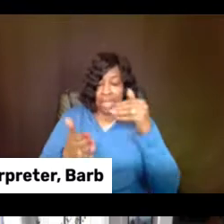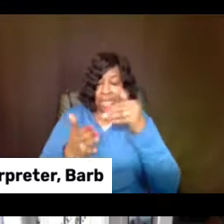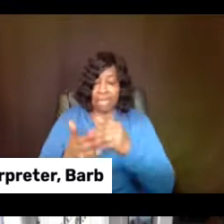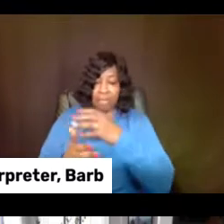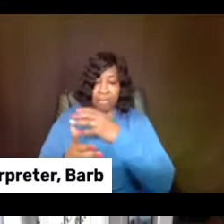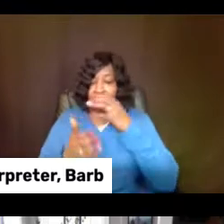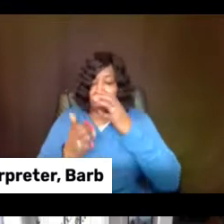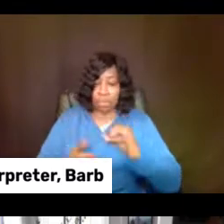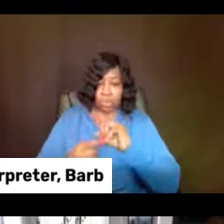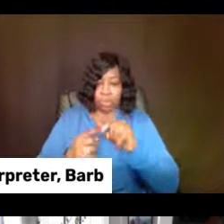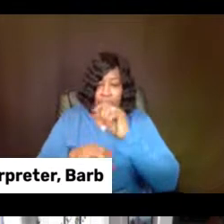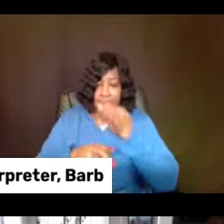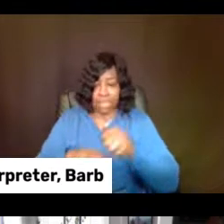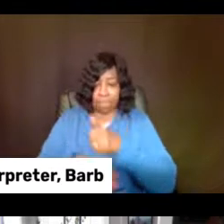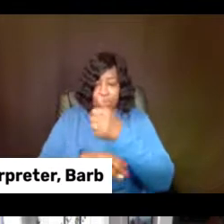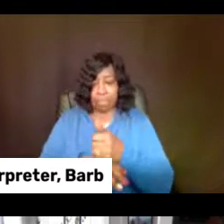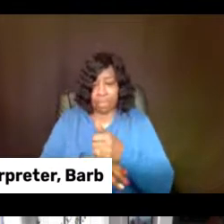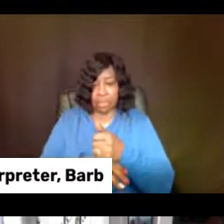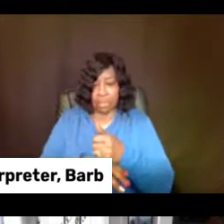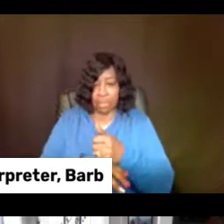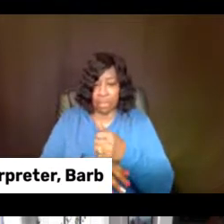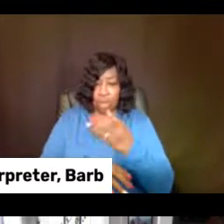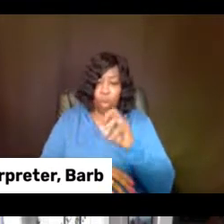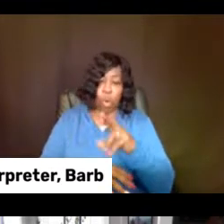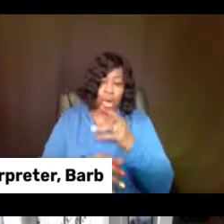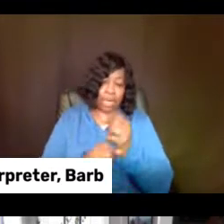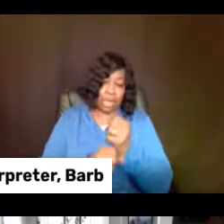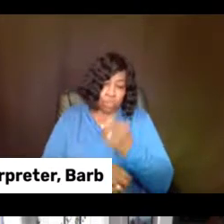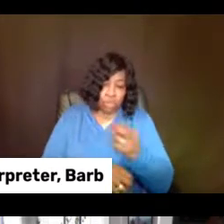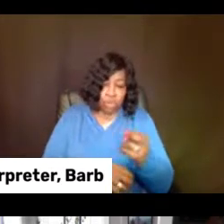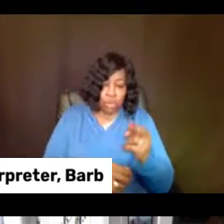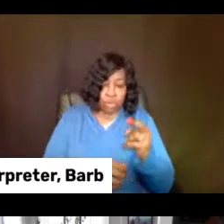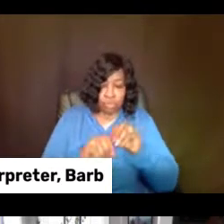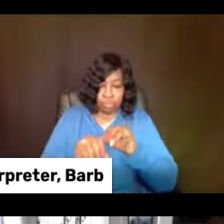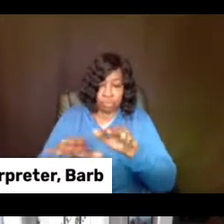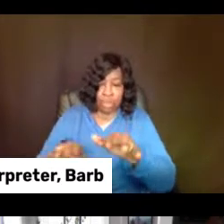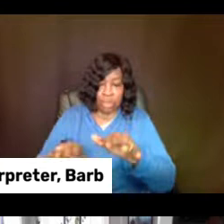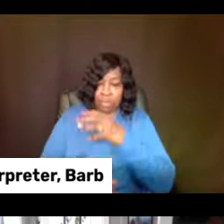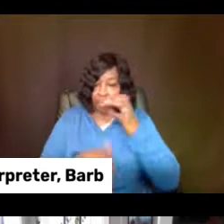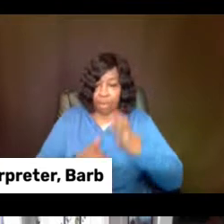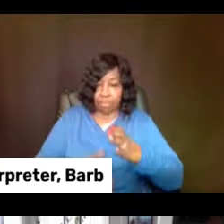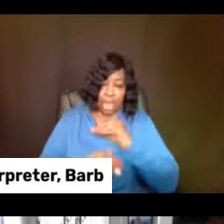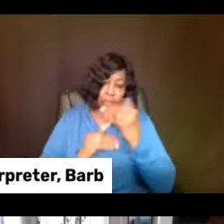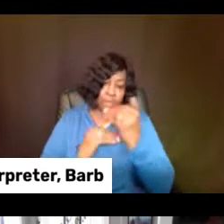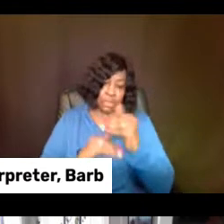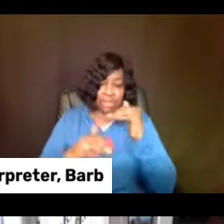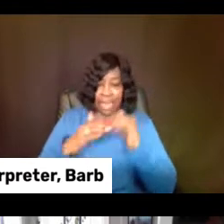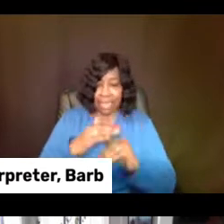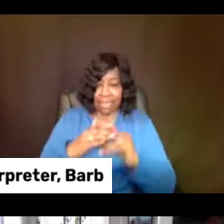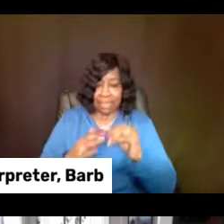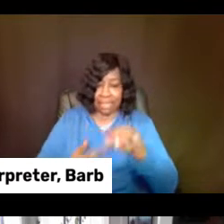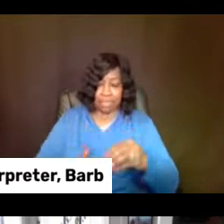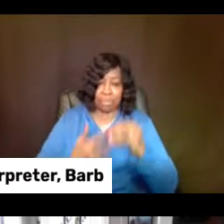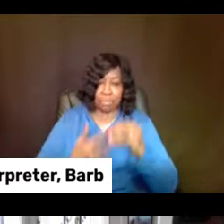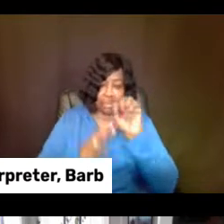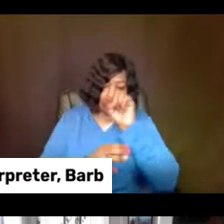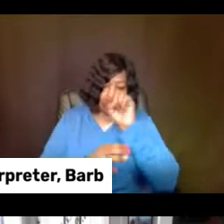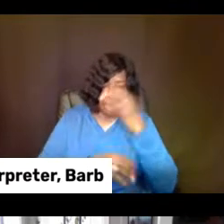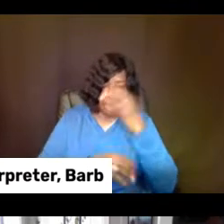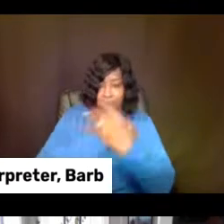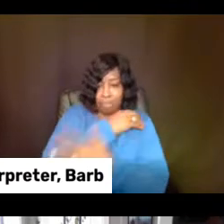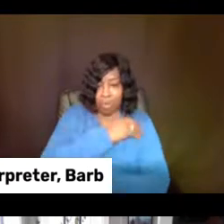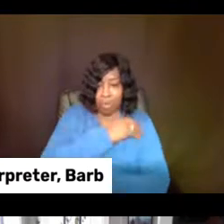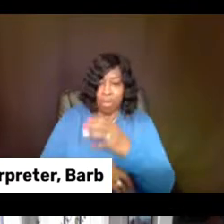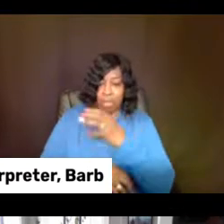when implementing or getting resources to farmers and restricting access to especially Black and Indigenous farmers who are seeking